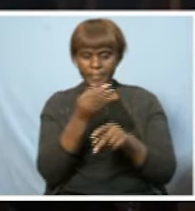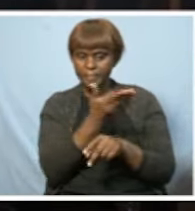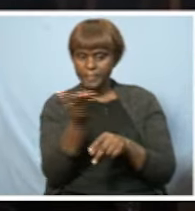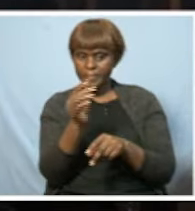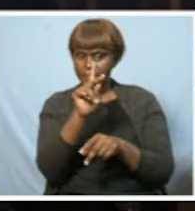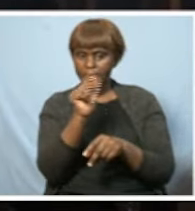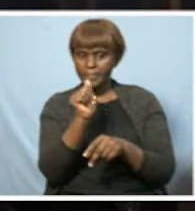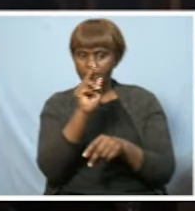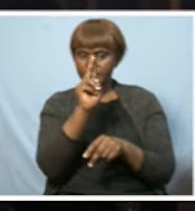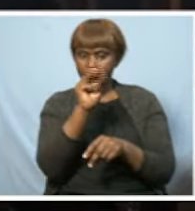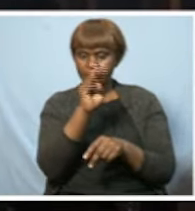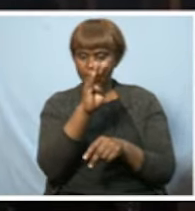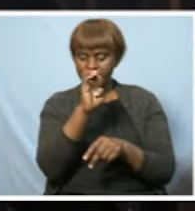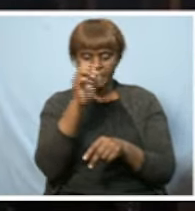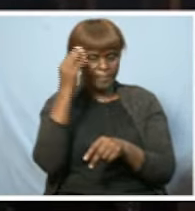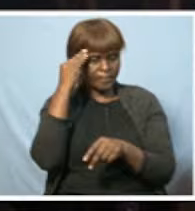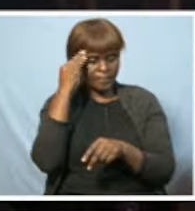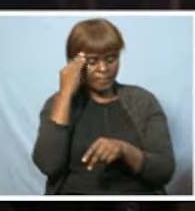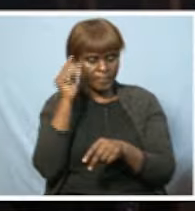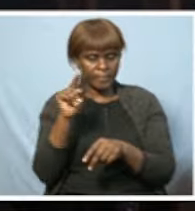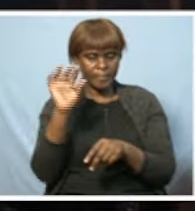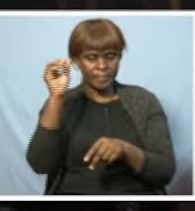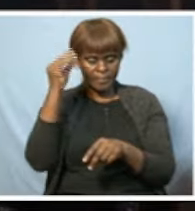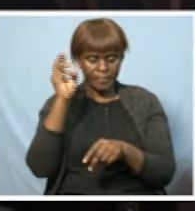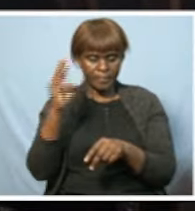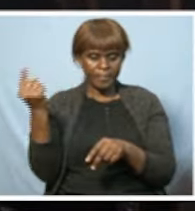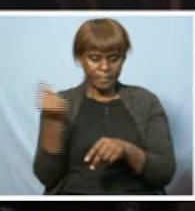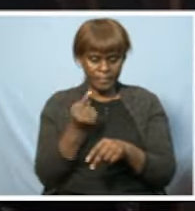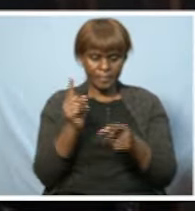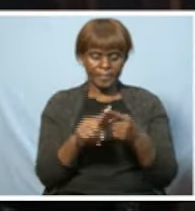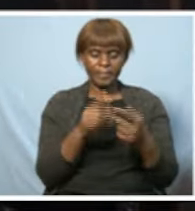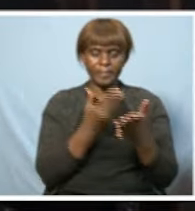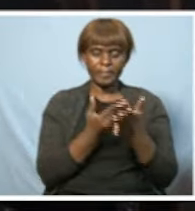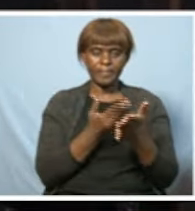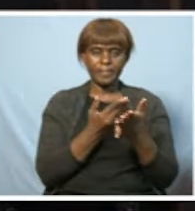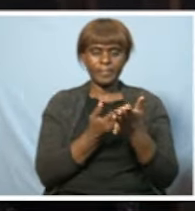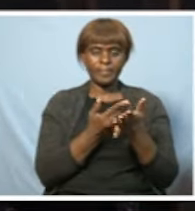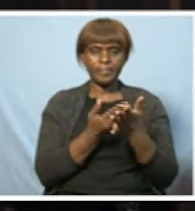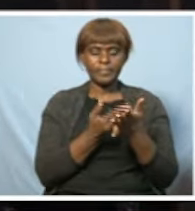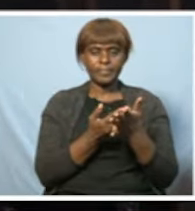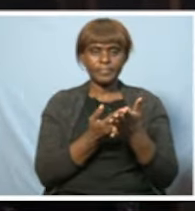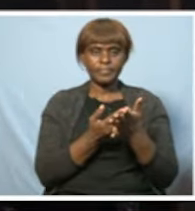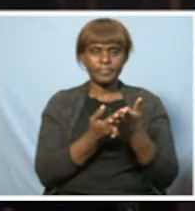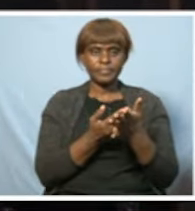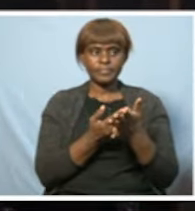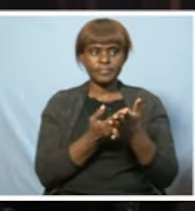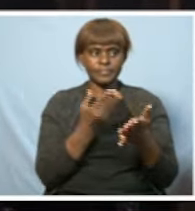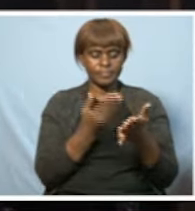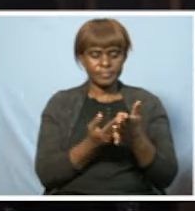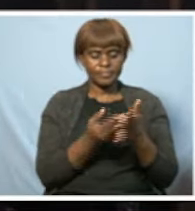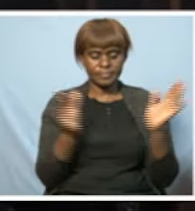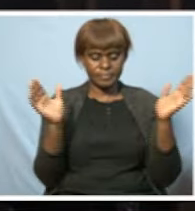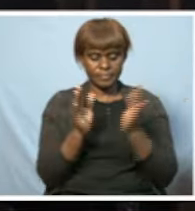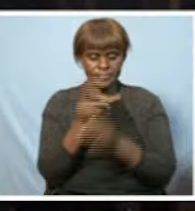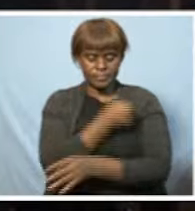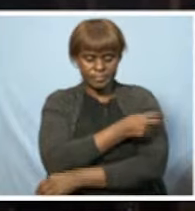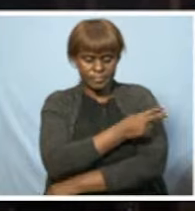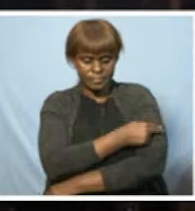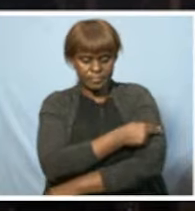know as to when that ambulance will come to the mini hospital?